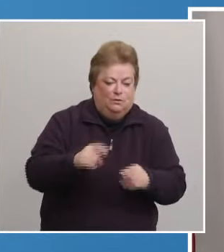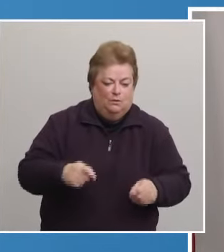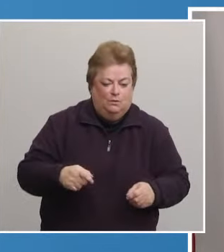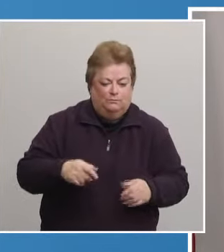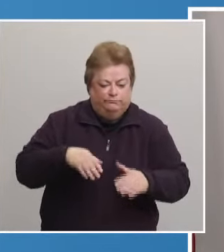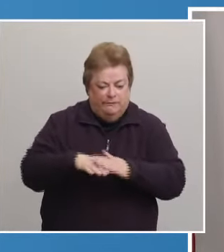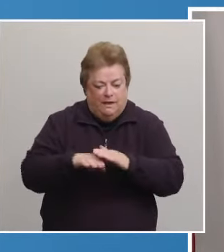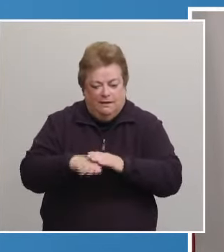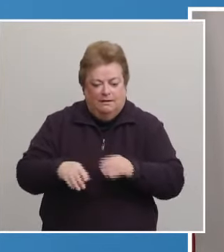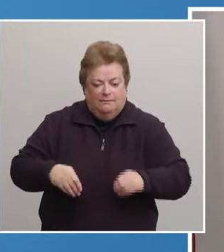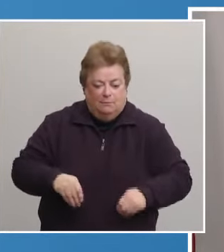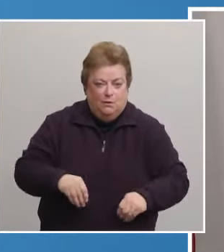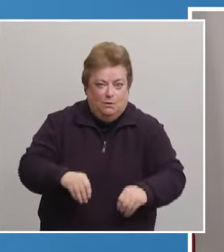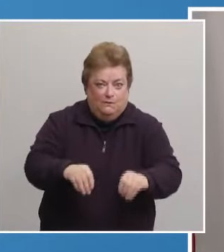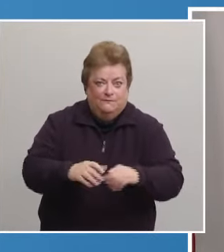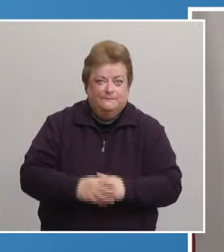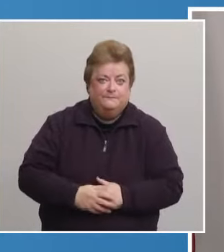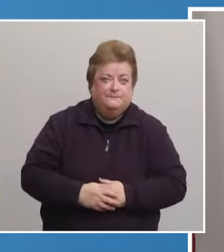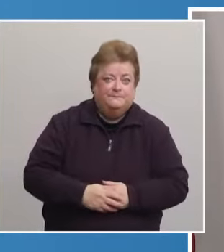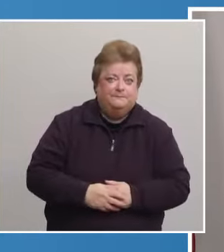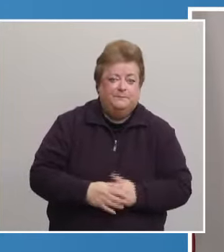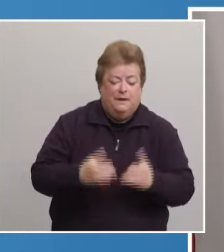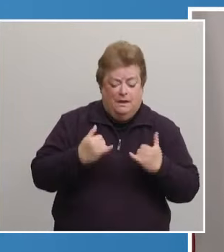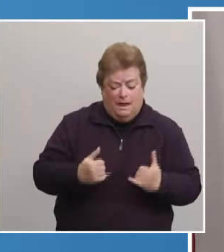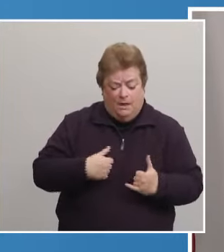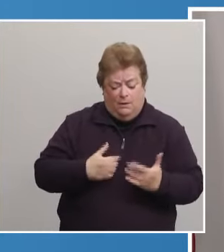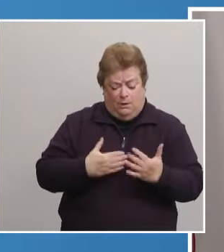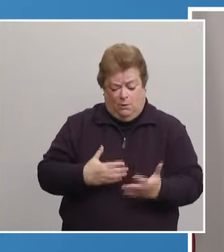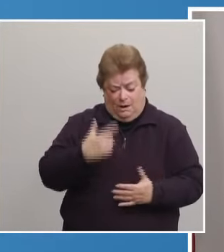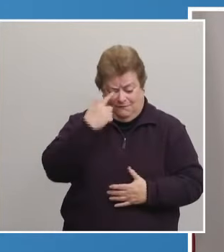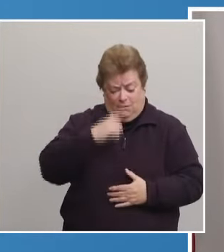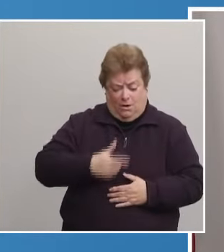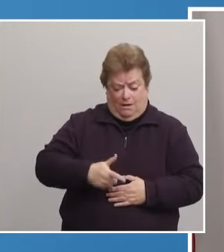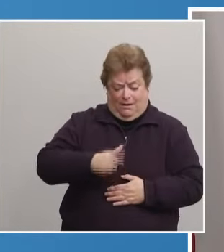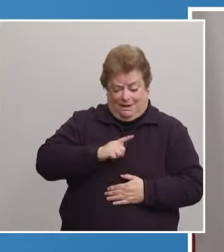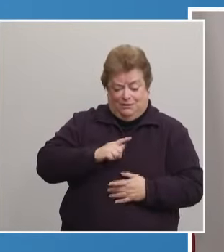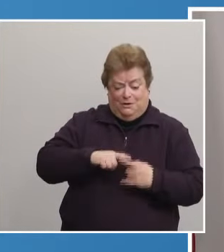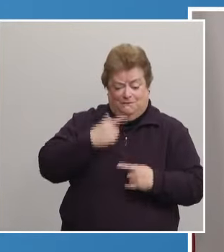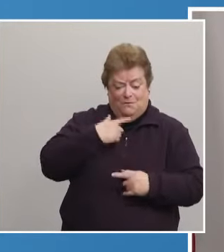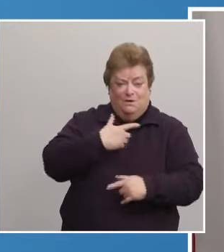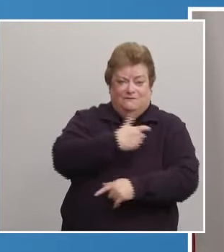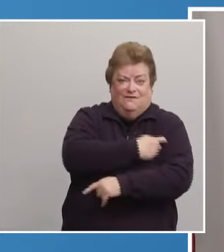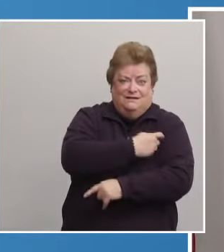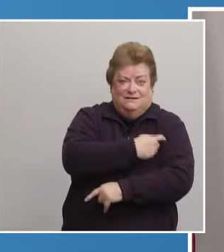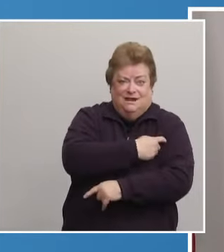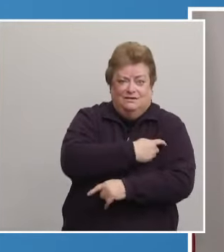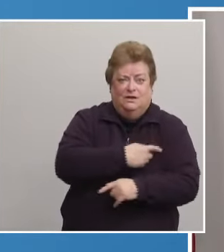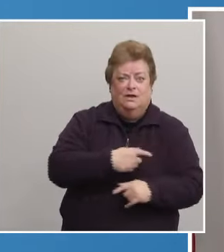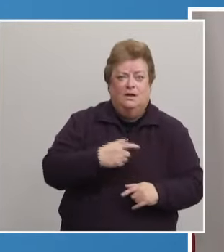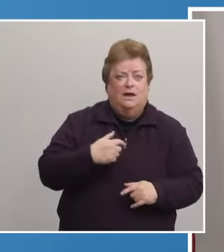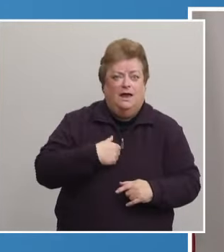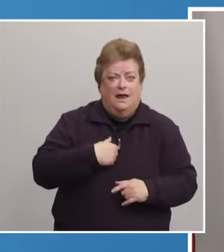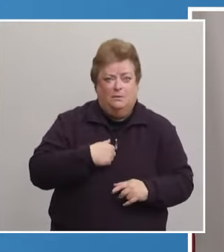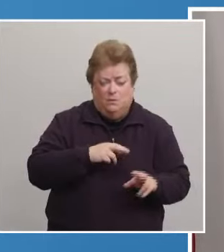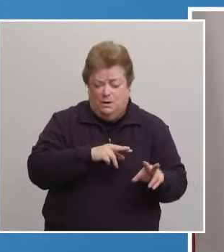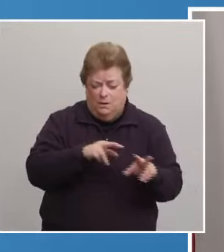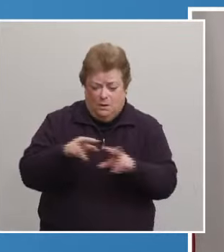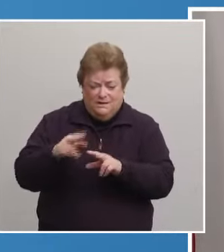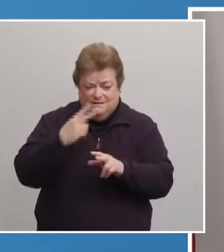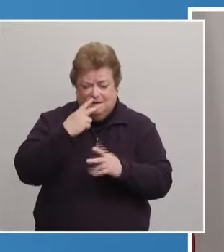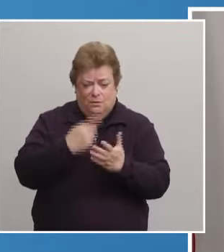As we wait for our turns to get vaccinated, and as we witness new variants of the virus emerge across our country and in the Midwest,